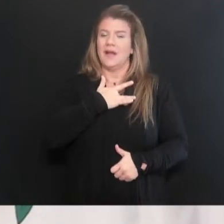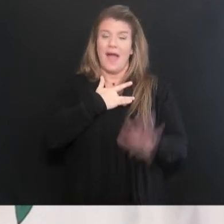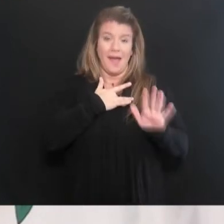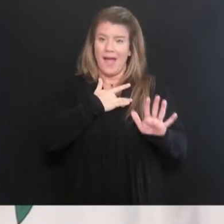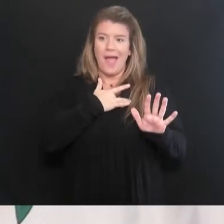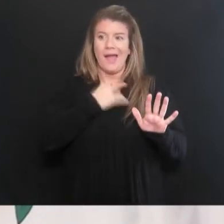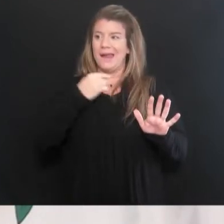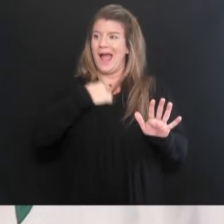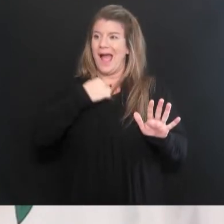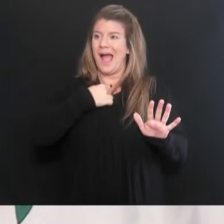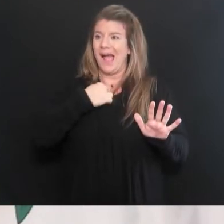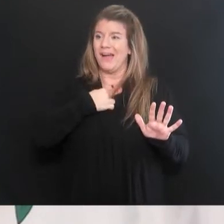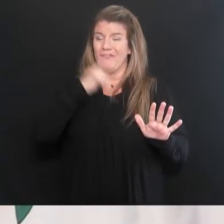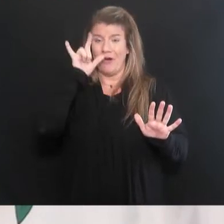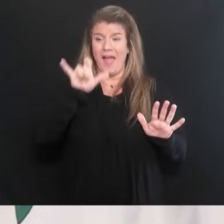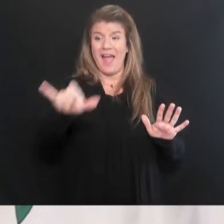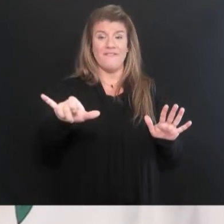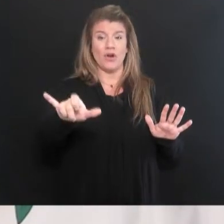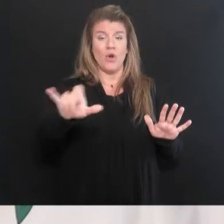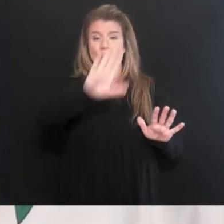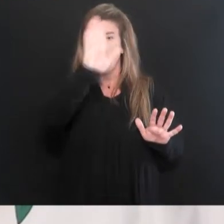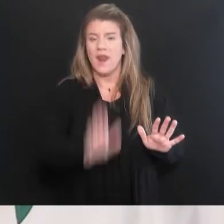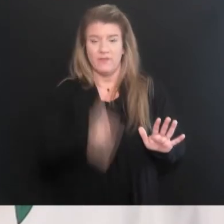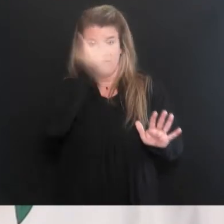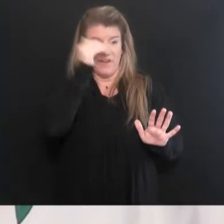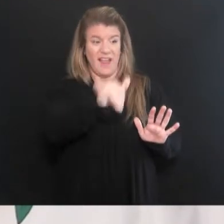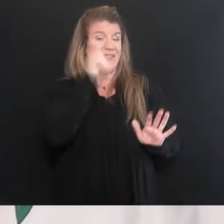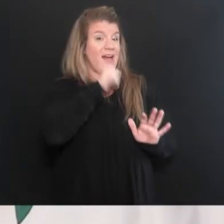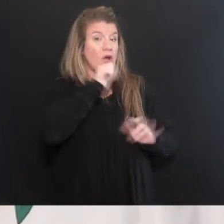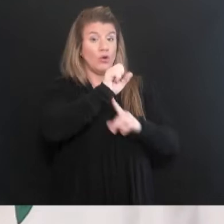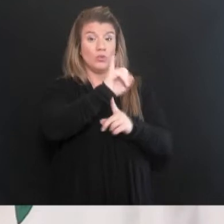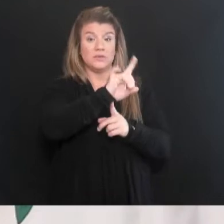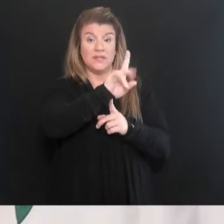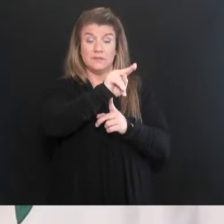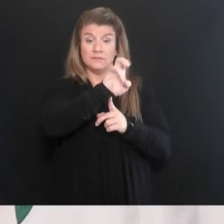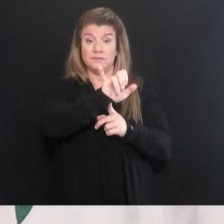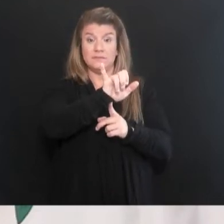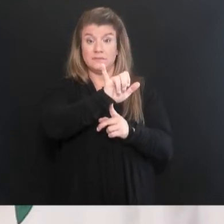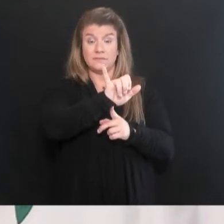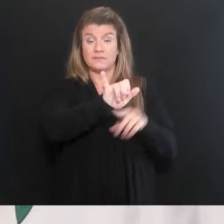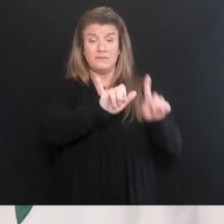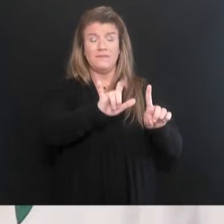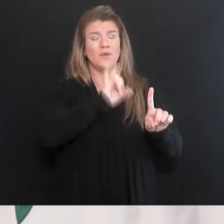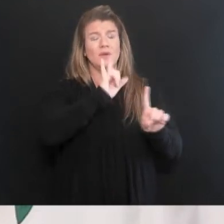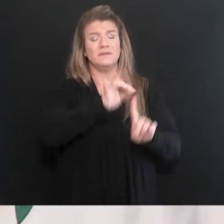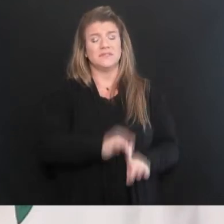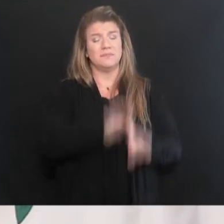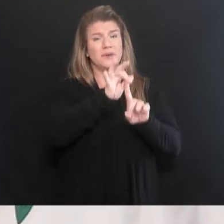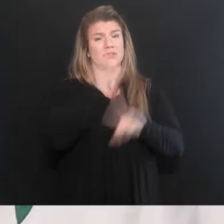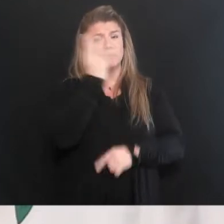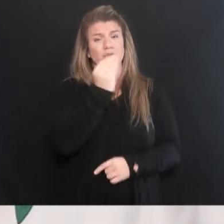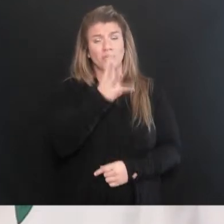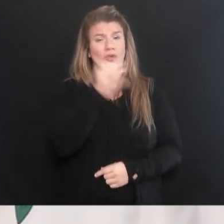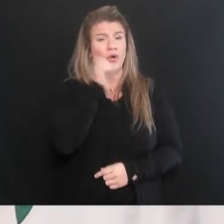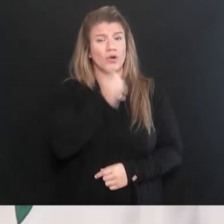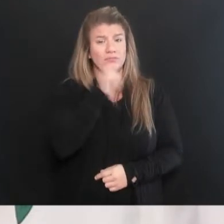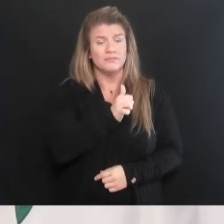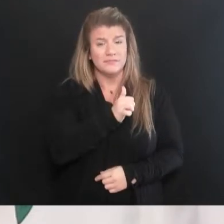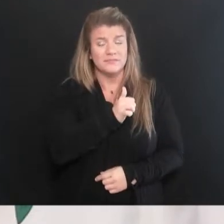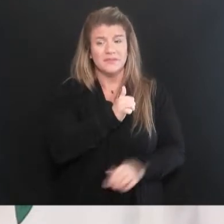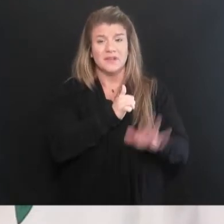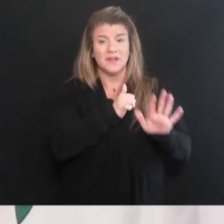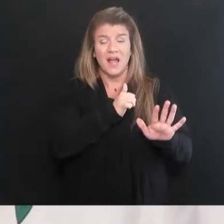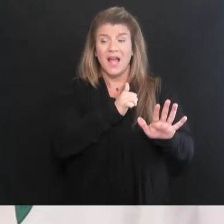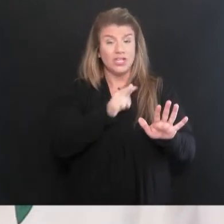never, as long as I live, forget little Sydney. What a really special, beautiful kid. Challenged in